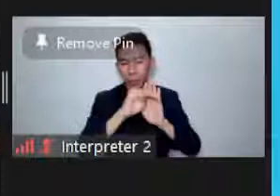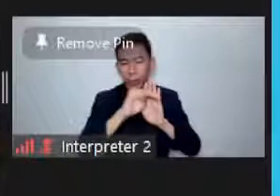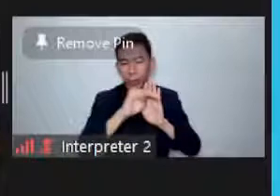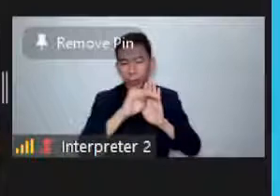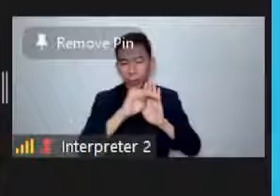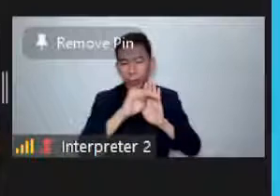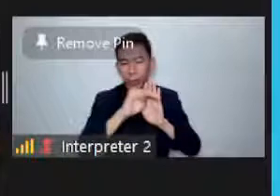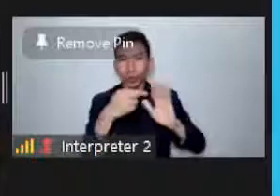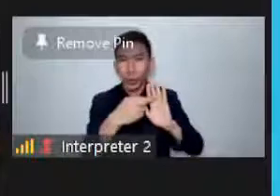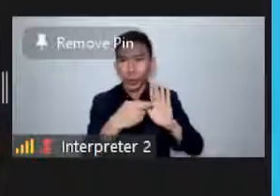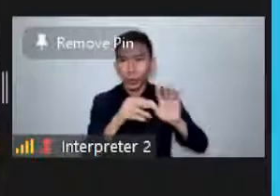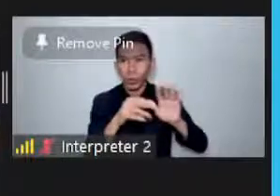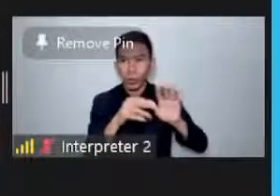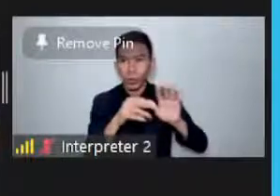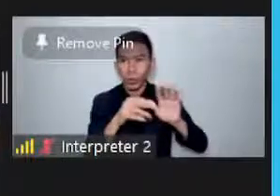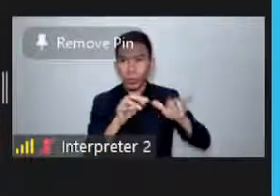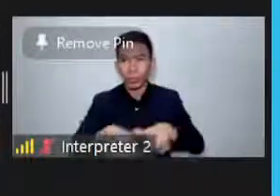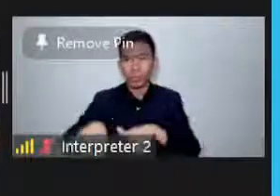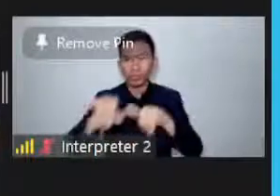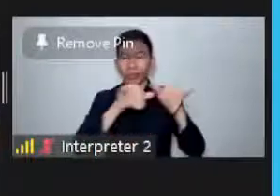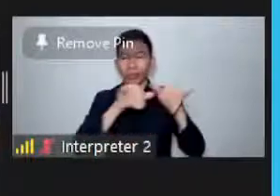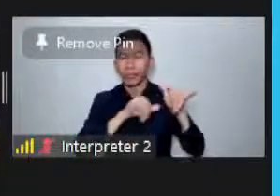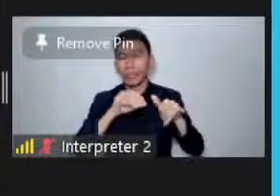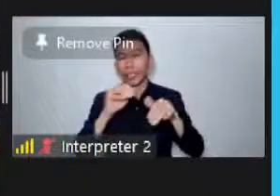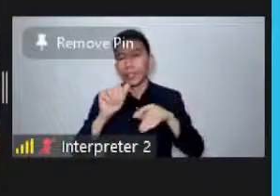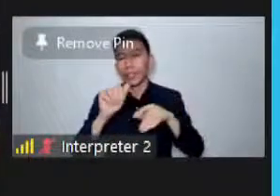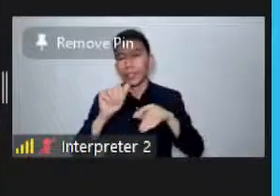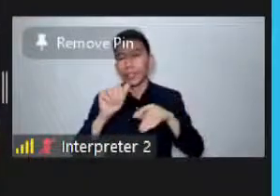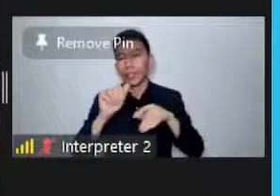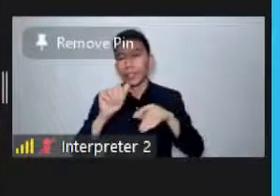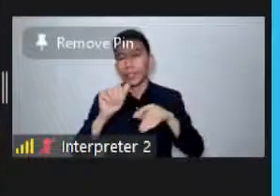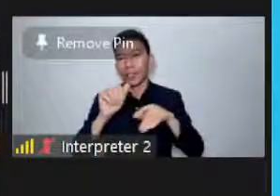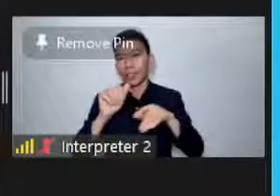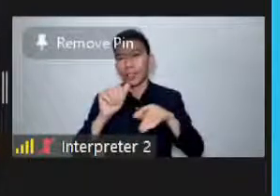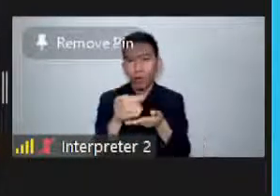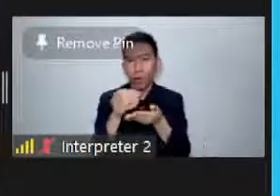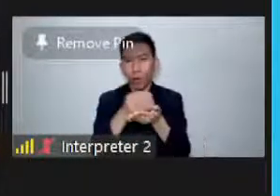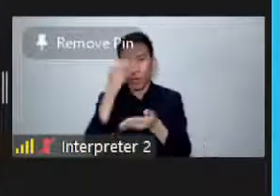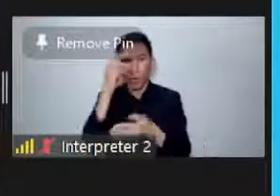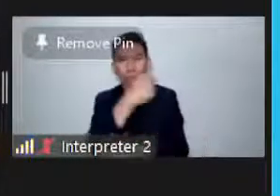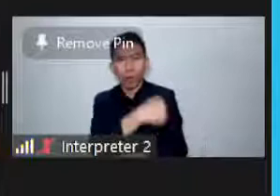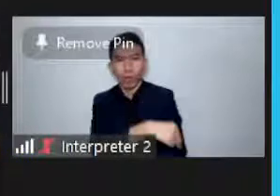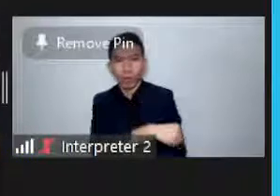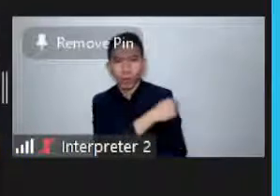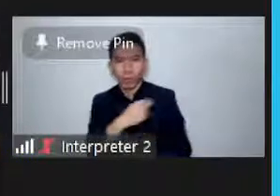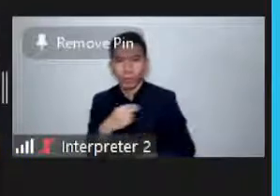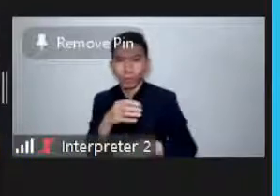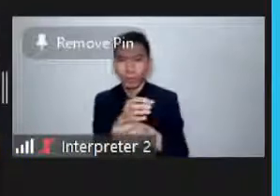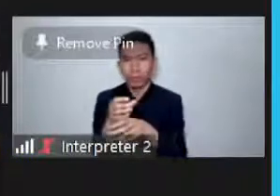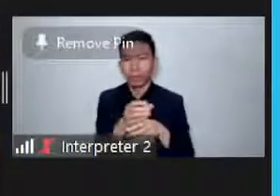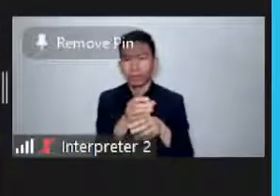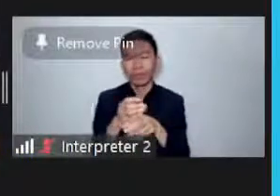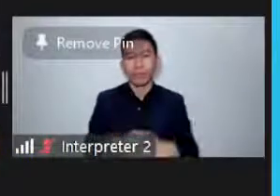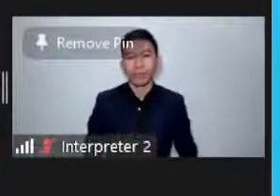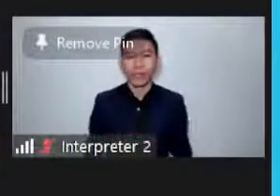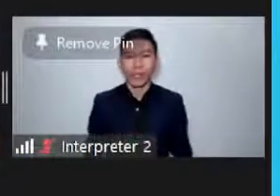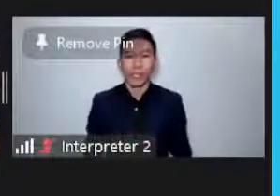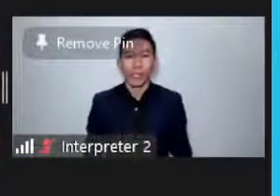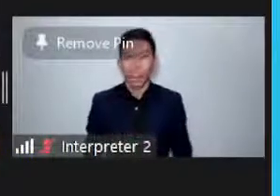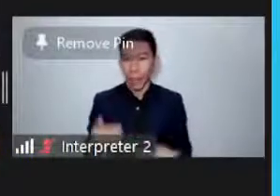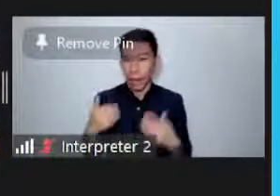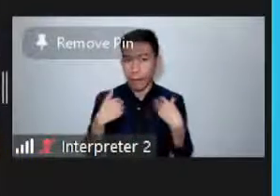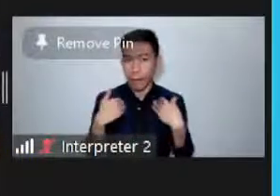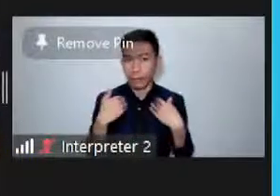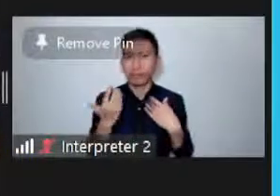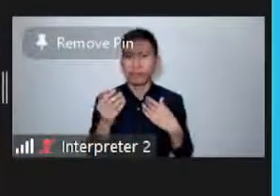and the basic training course on palliative and hospice care for primary care providers. A series of dissemination